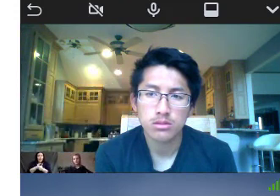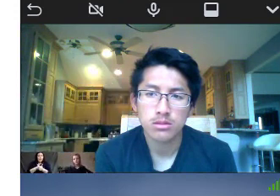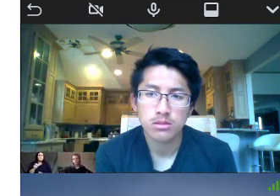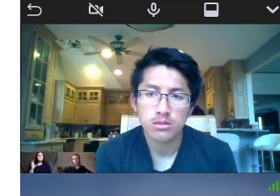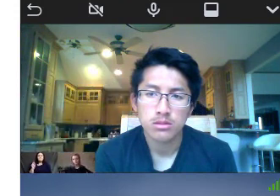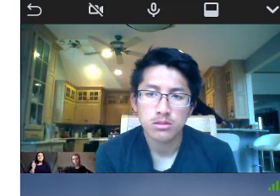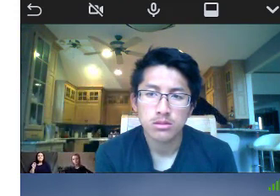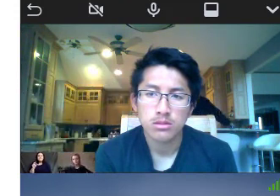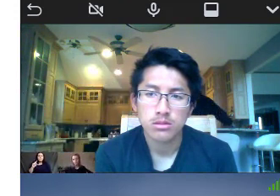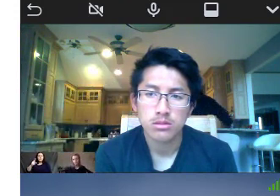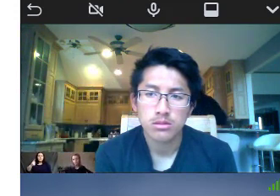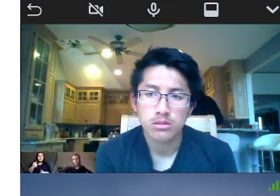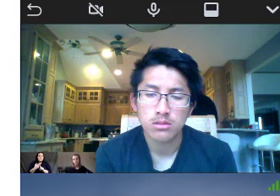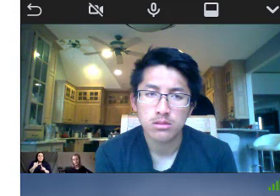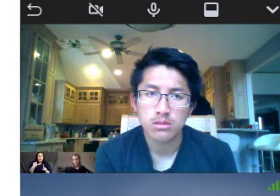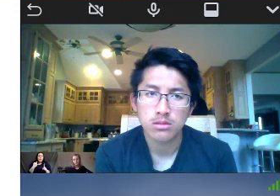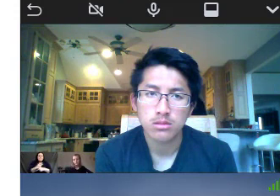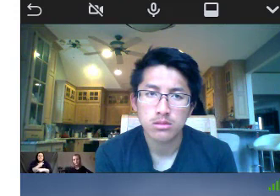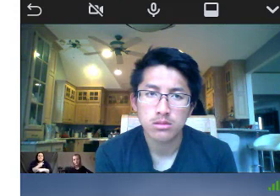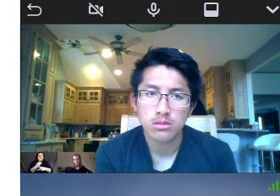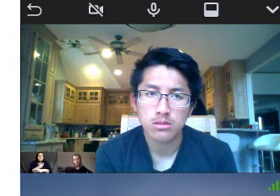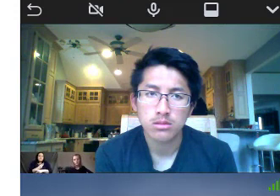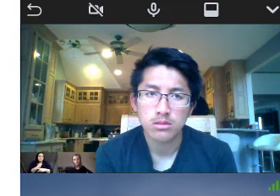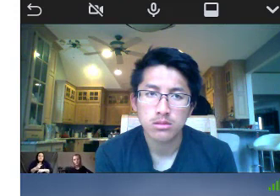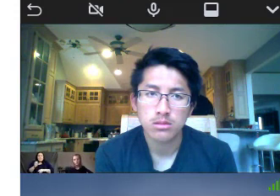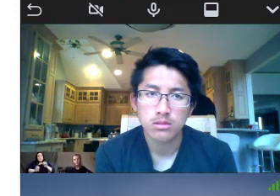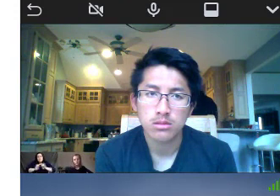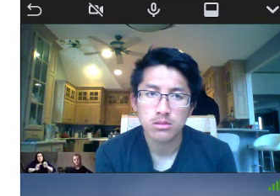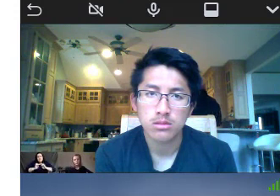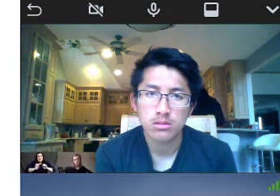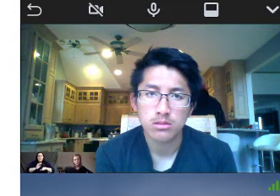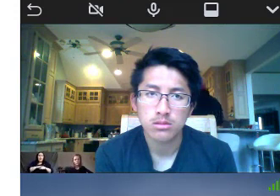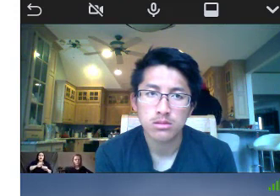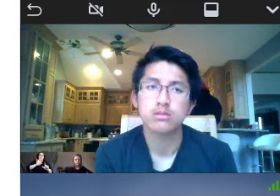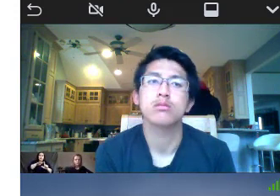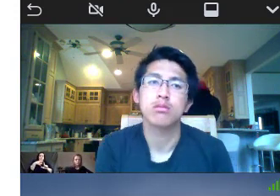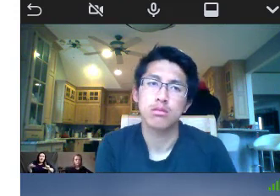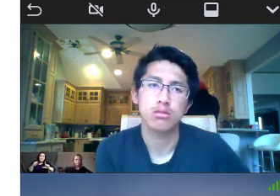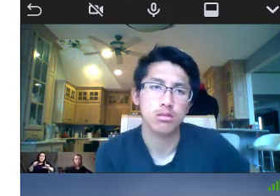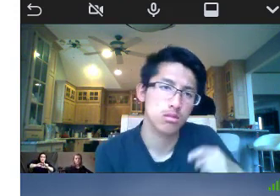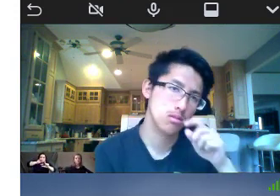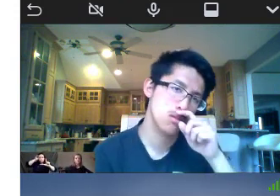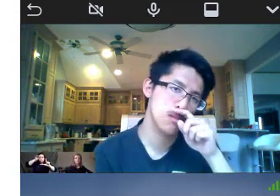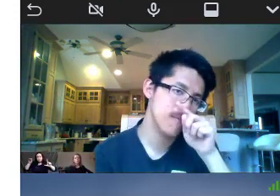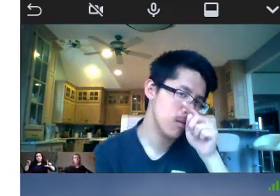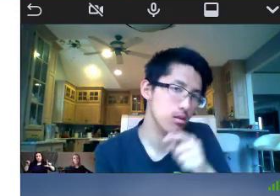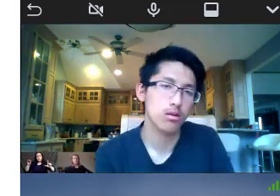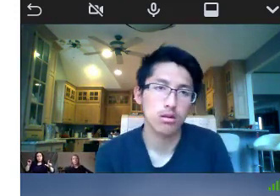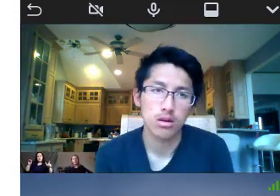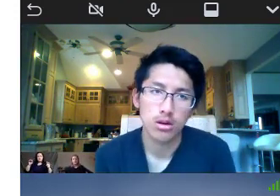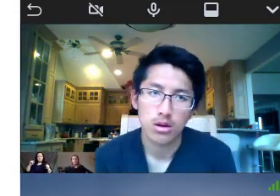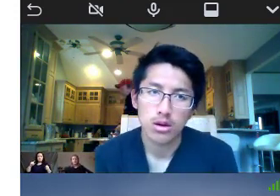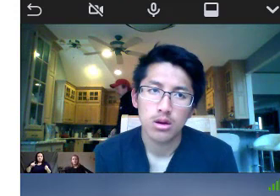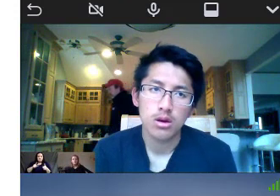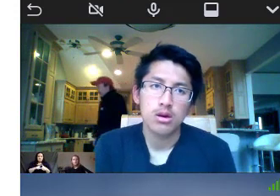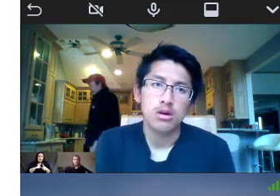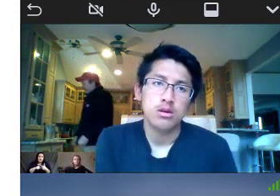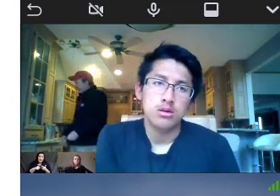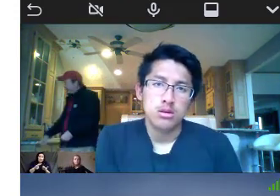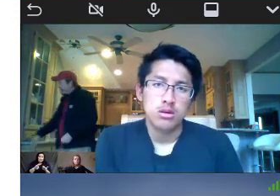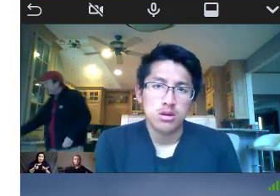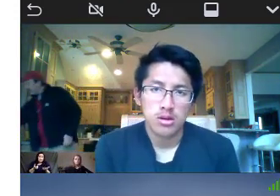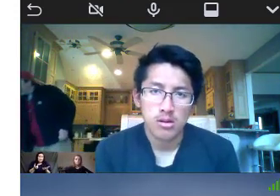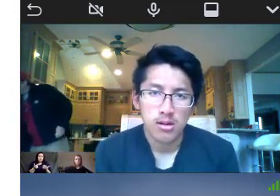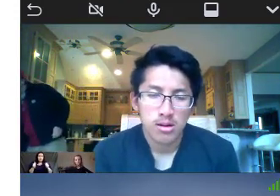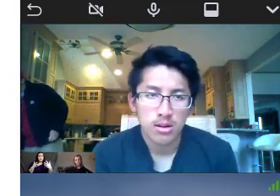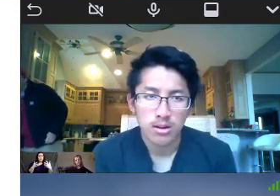experimental correlation. Basically, people plotted them on a graph, and if you plot a log plot, then you can try to fit a straight line to that log plot, and